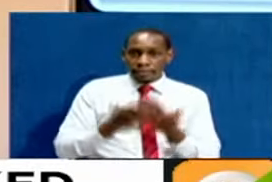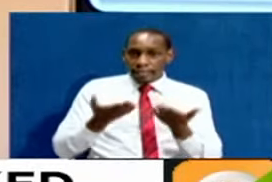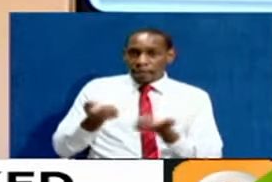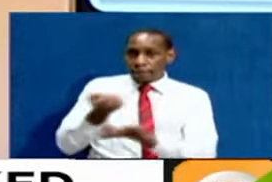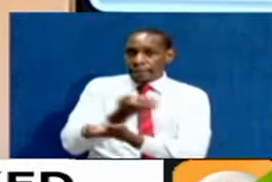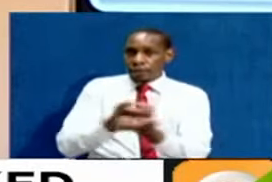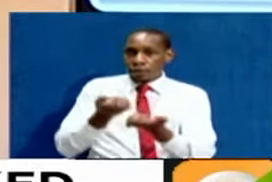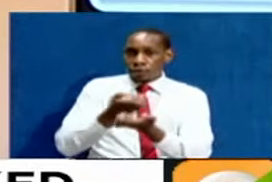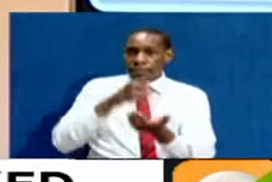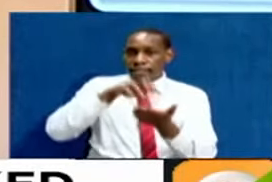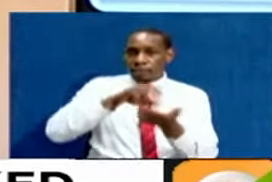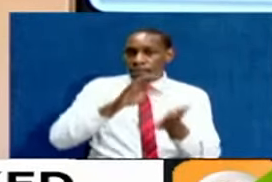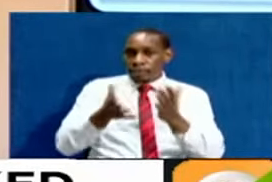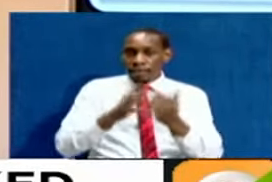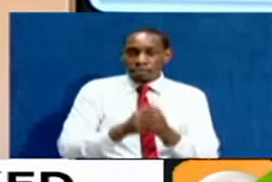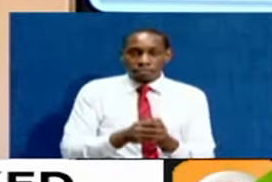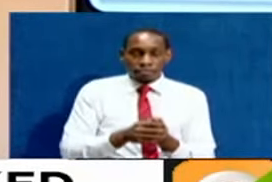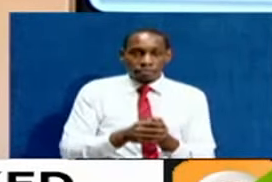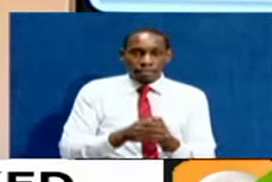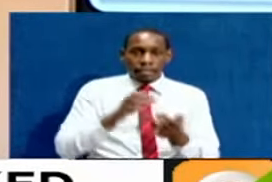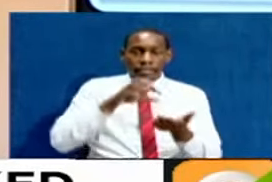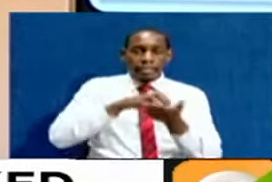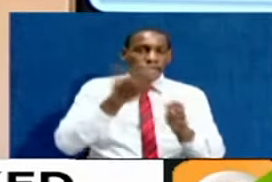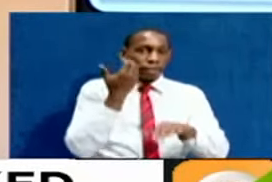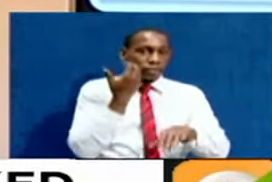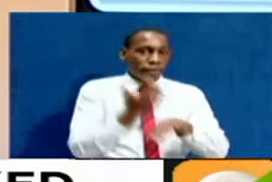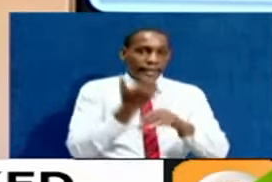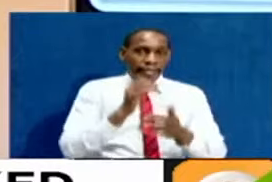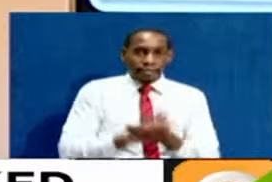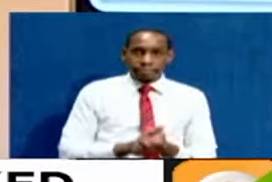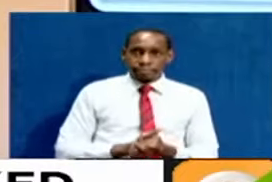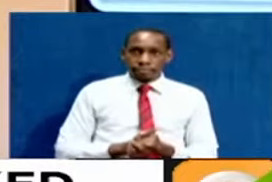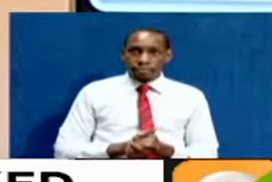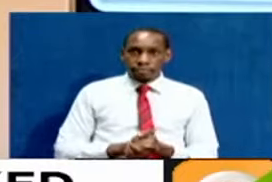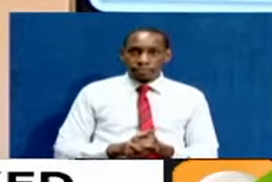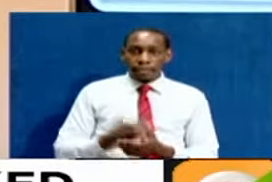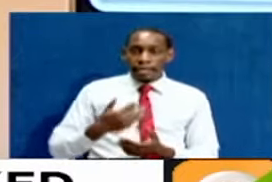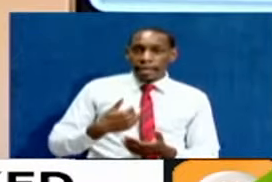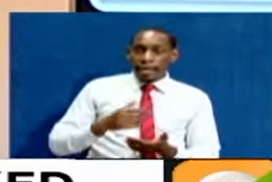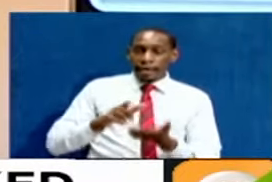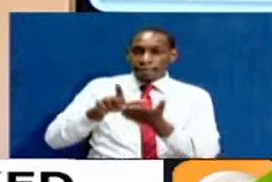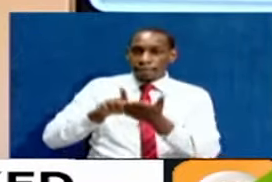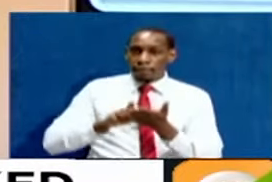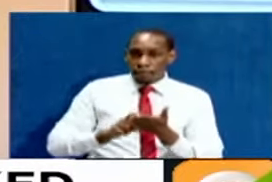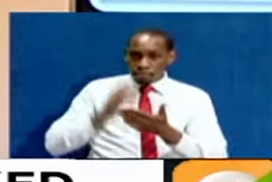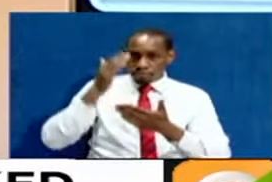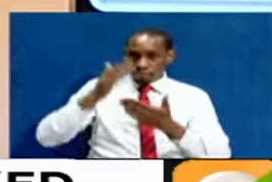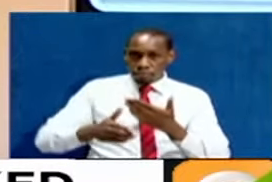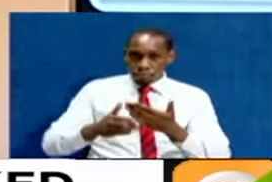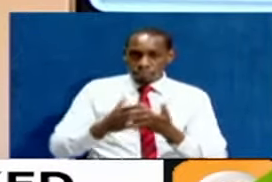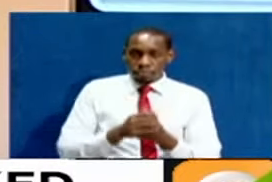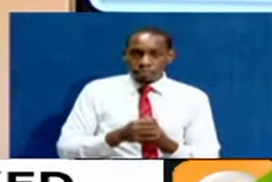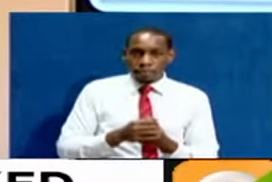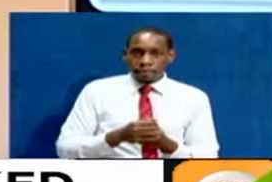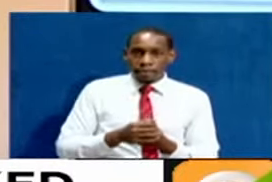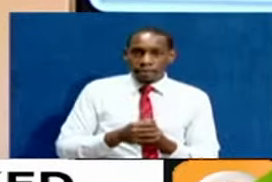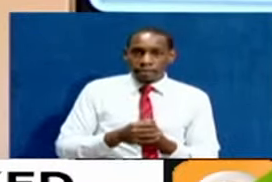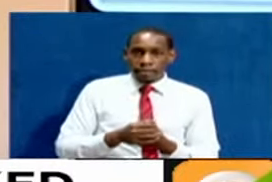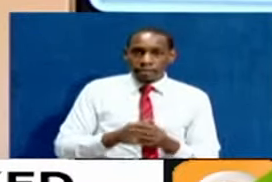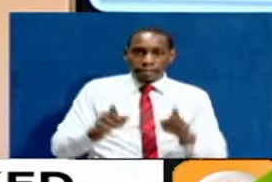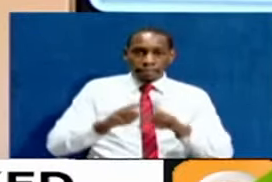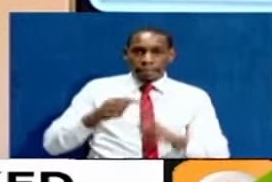economic situation? Things are really tight. We've gotten, debt suspension relief from the Paris Club. We got one